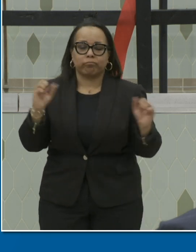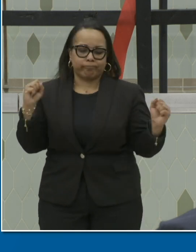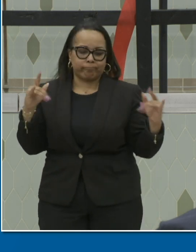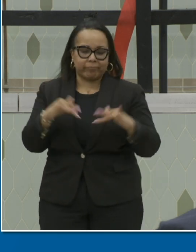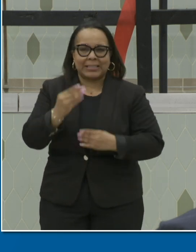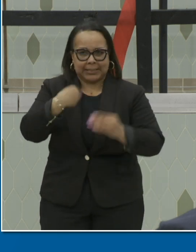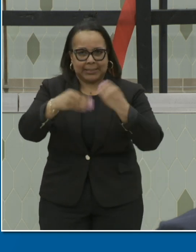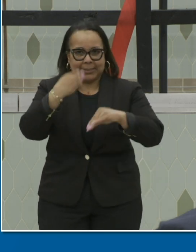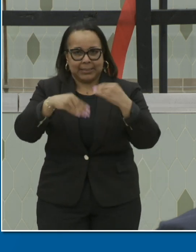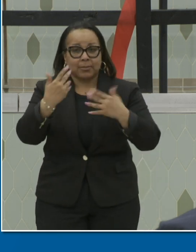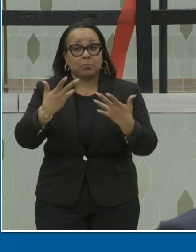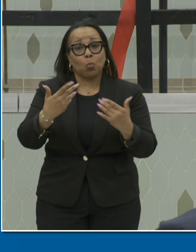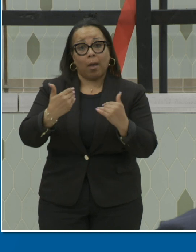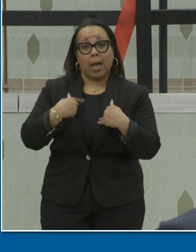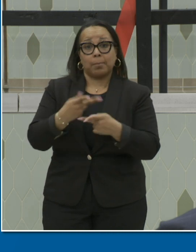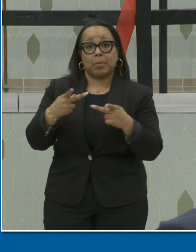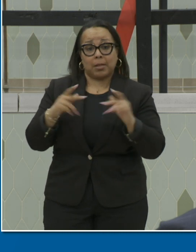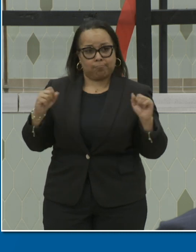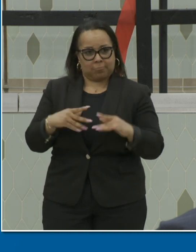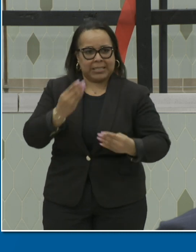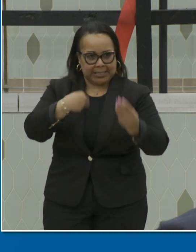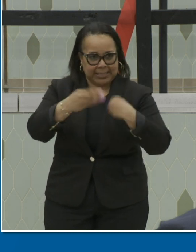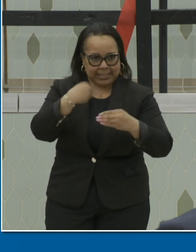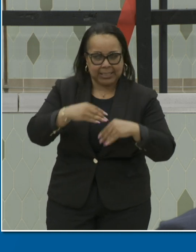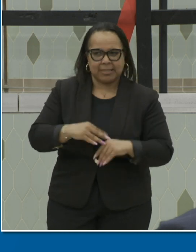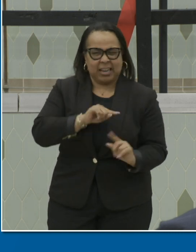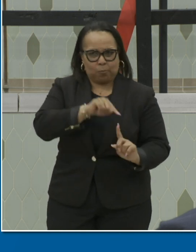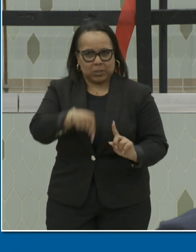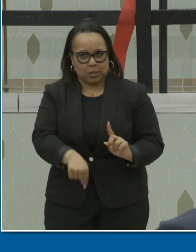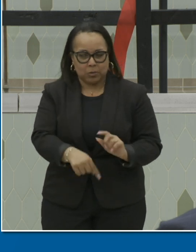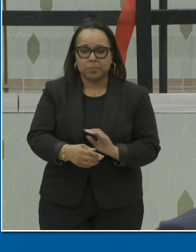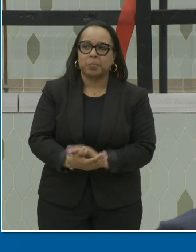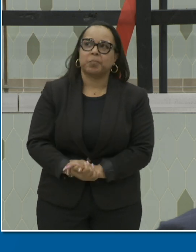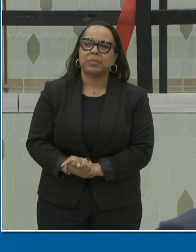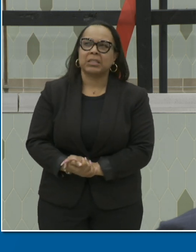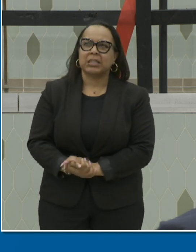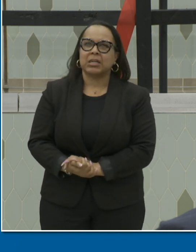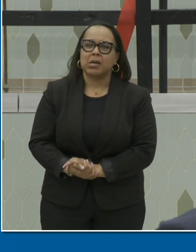downstairs. So they did have a place to go to eat.